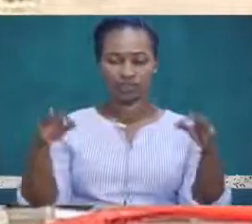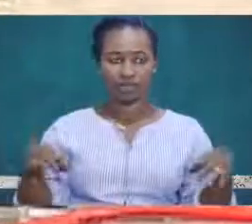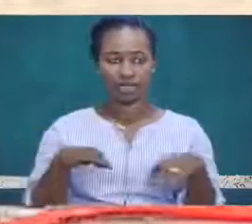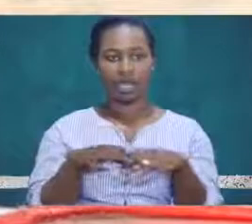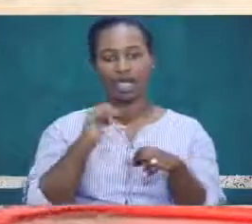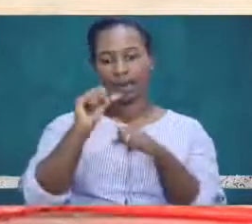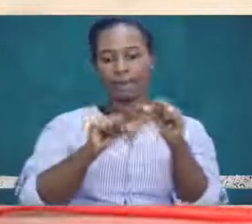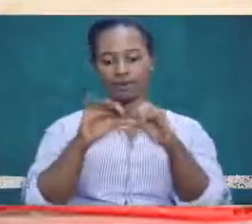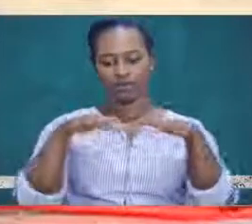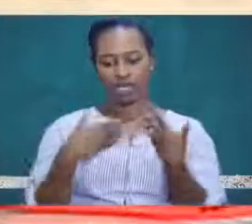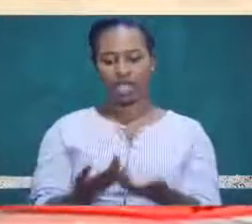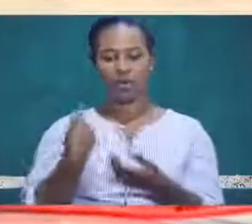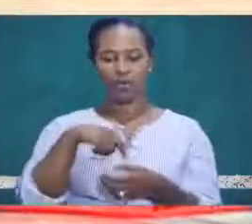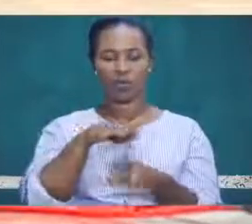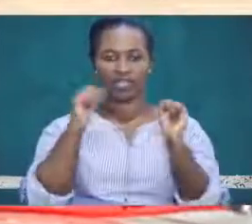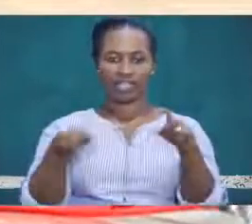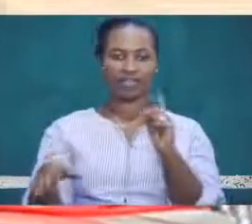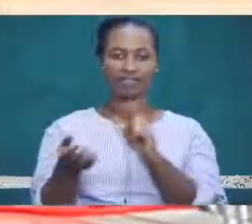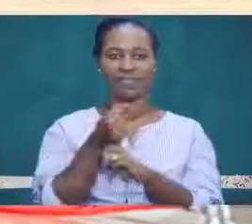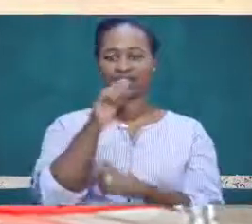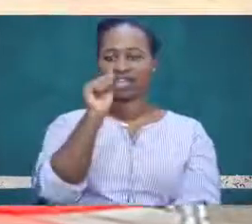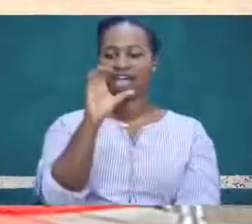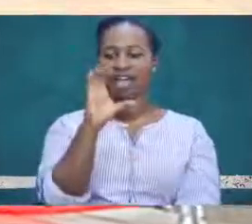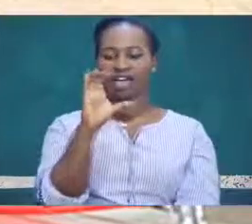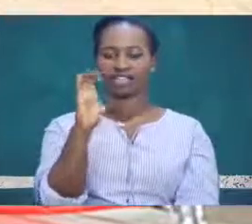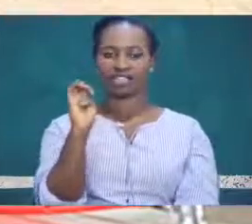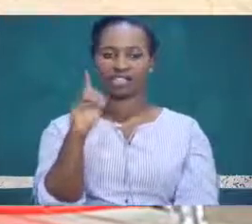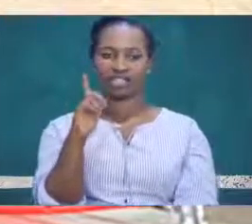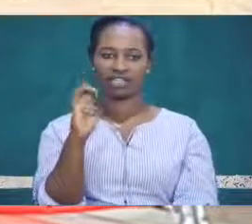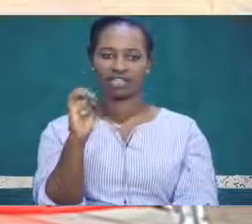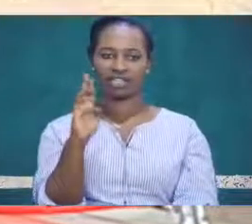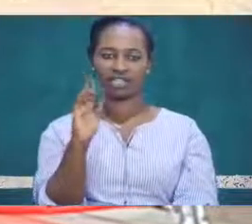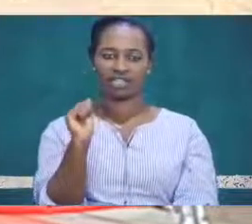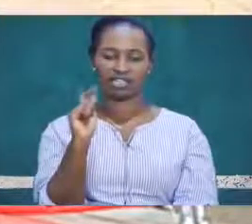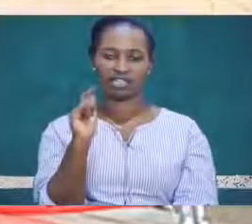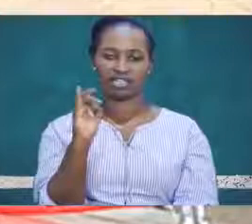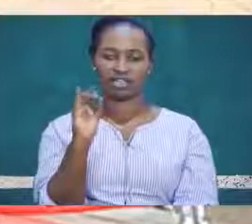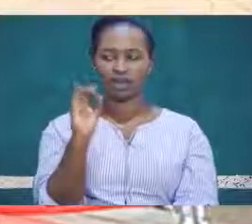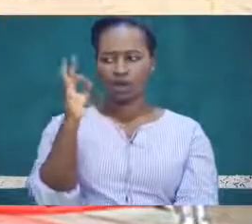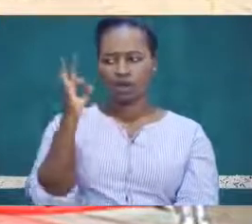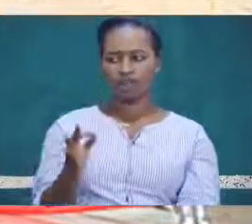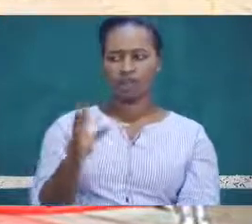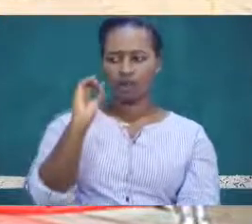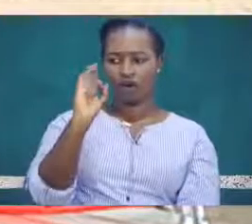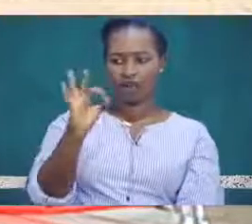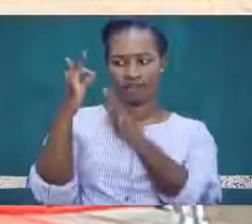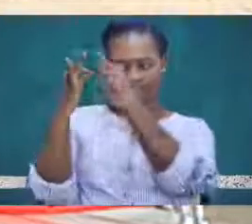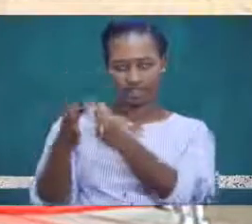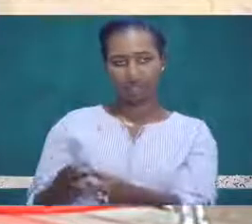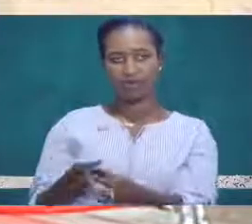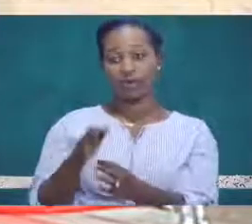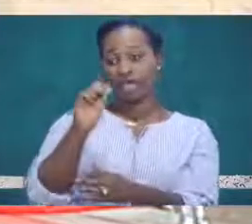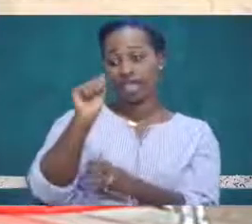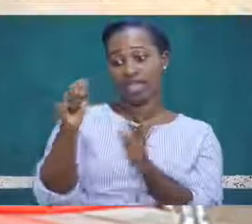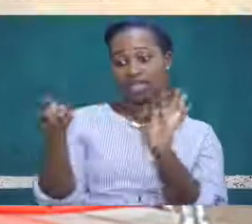of how we can find acceleration of a body. So acceleration A is equal to V